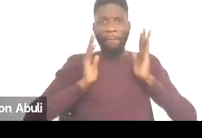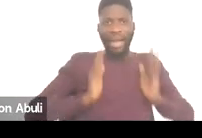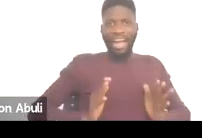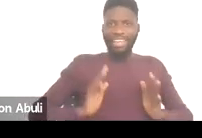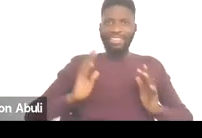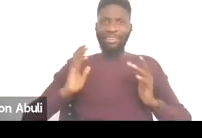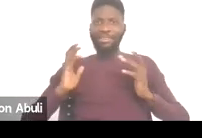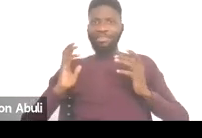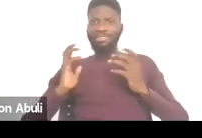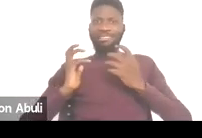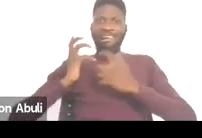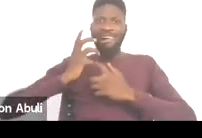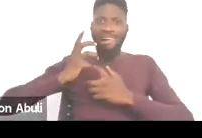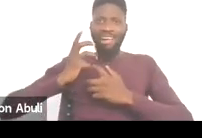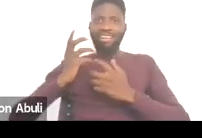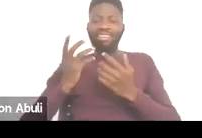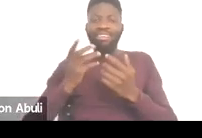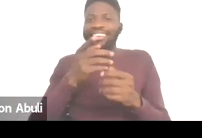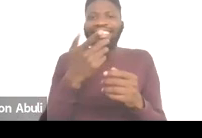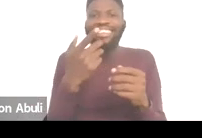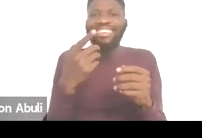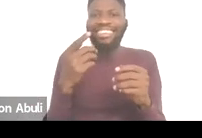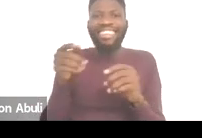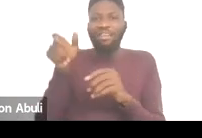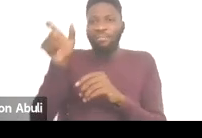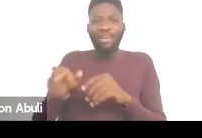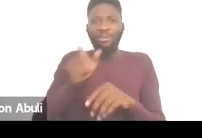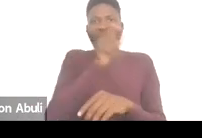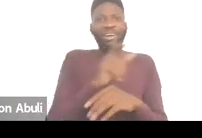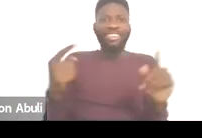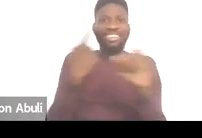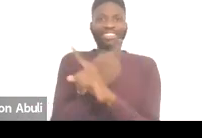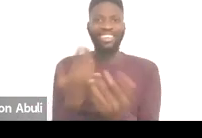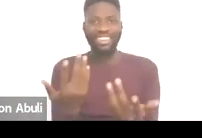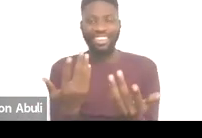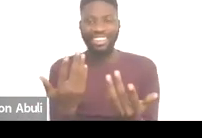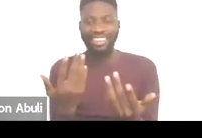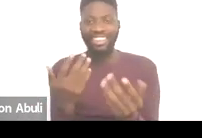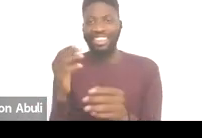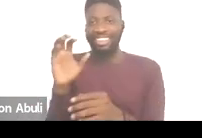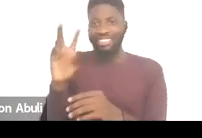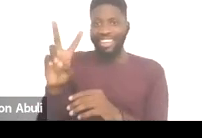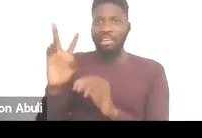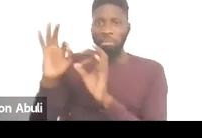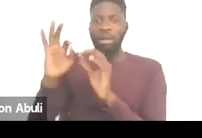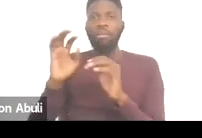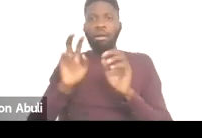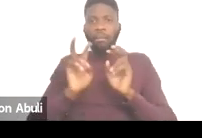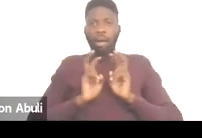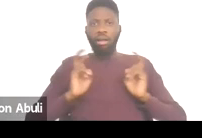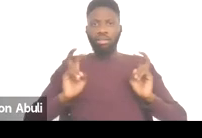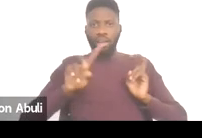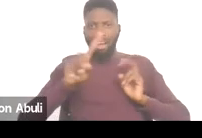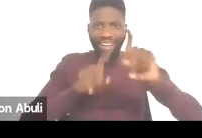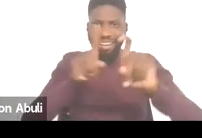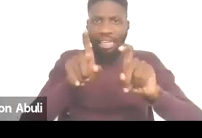Yani, you and your CV are completely two different people. Your panelist is left to wonder, your interviewer is